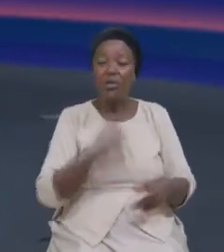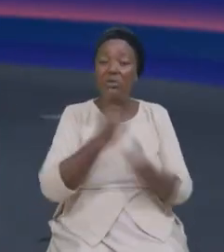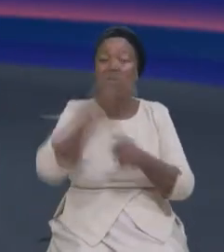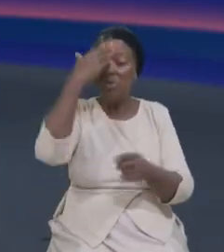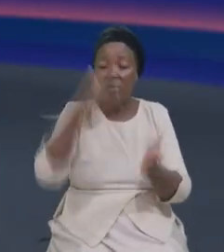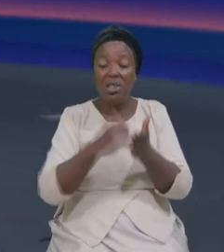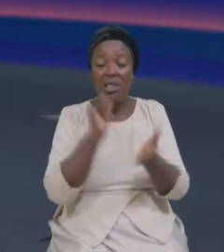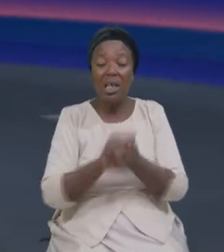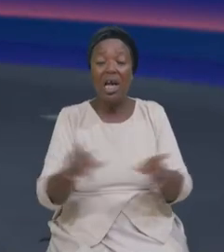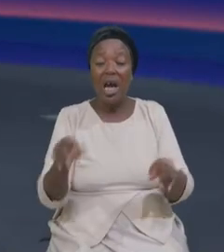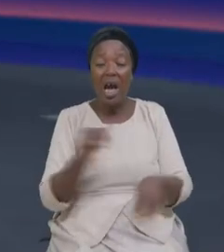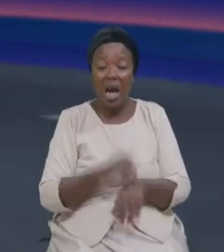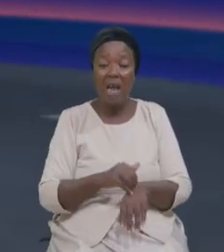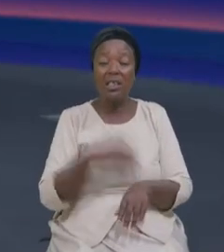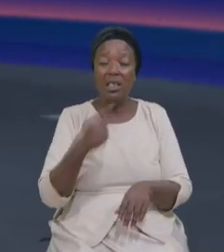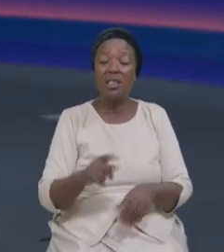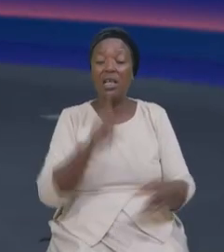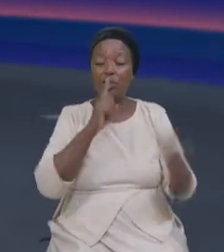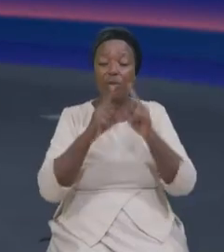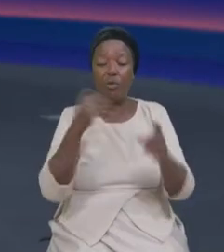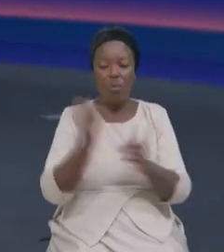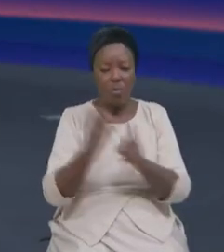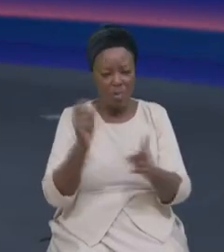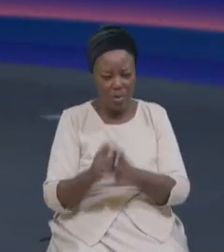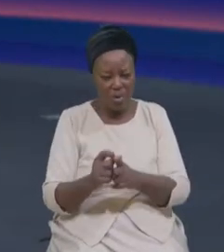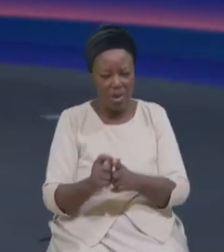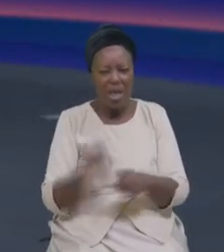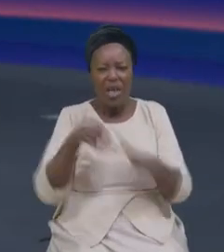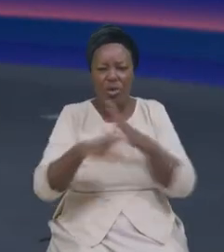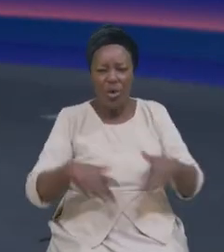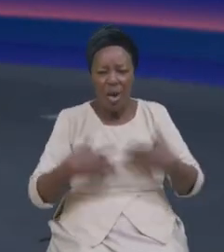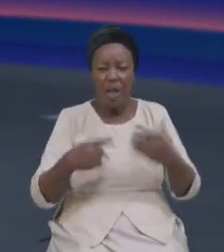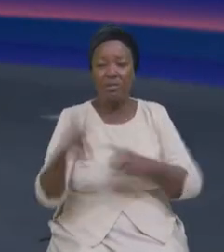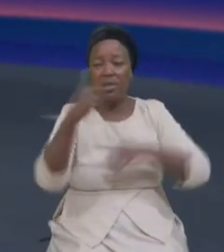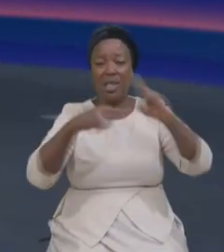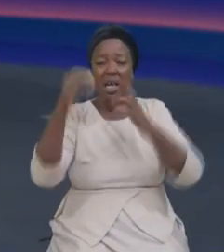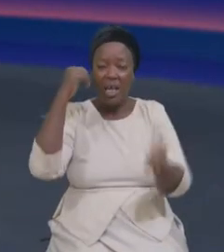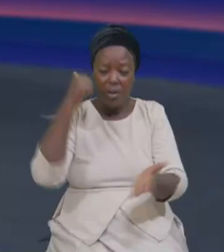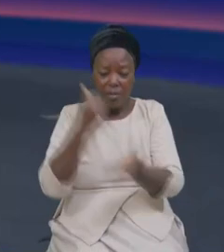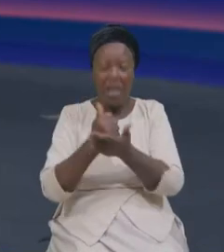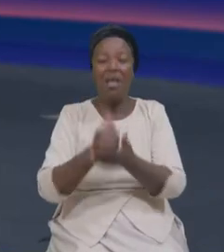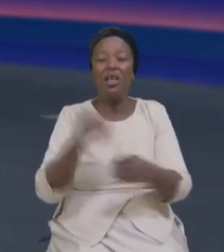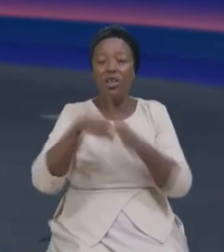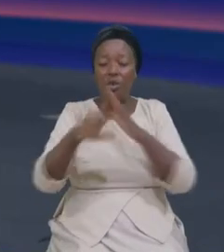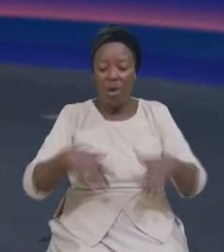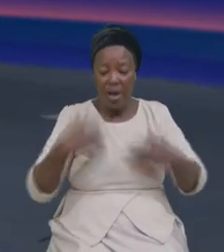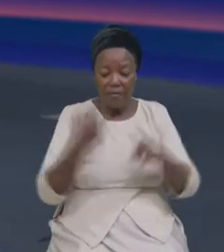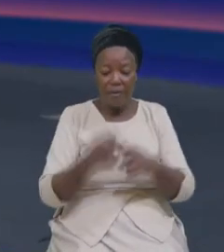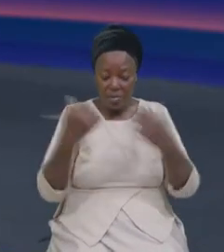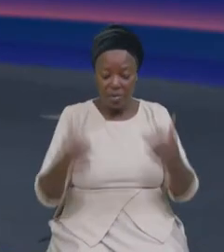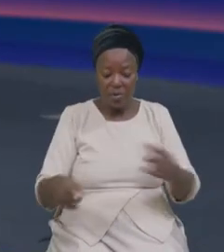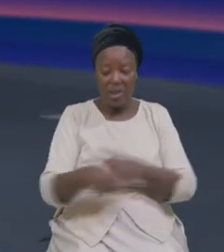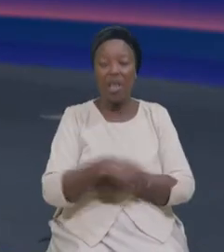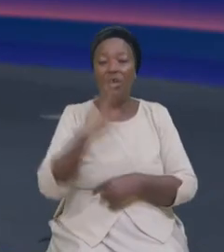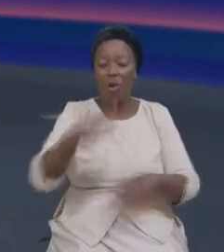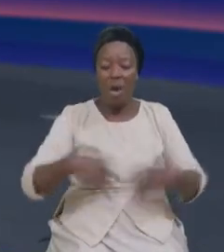your life from today, say amen. In your life from today, your life will be as you